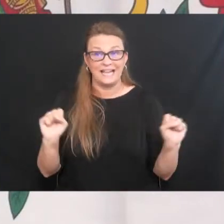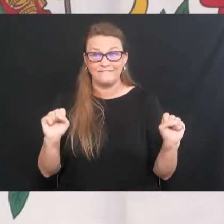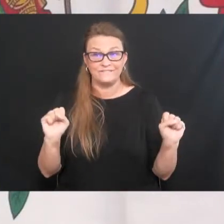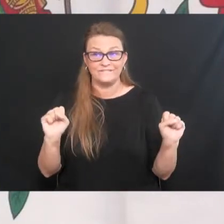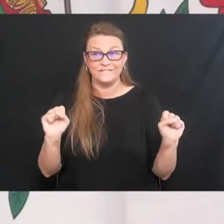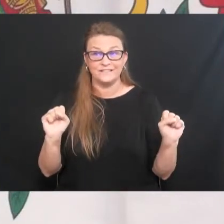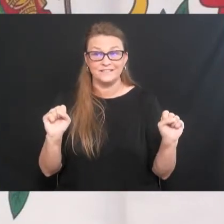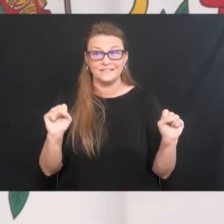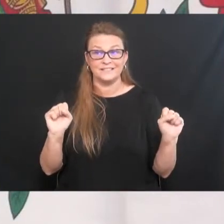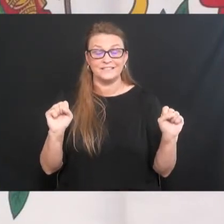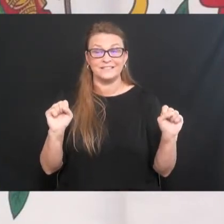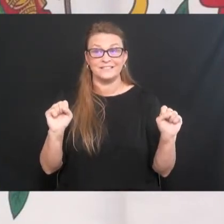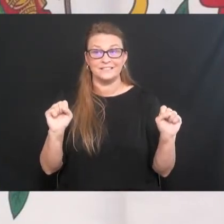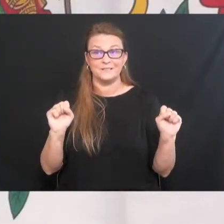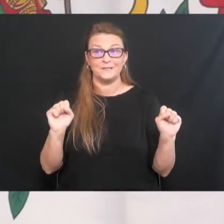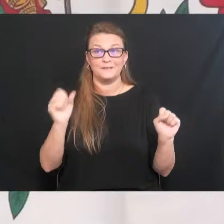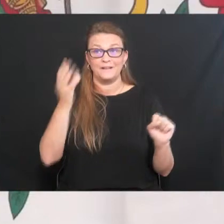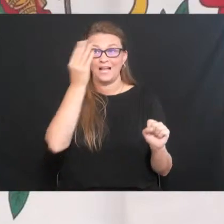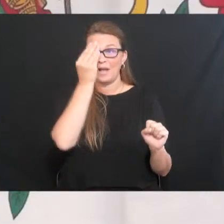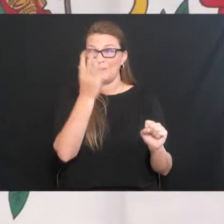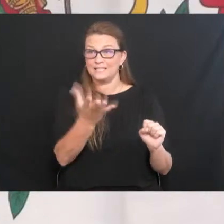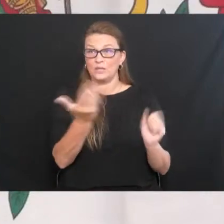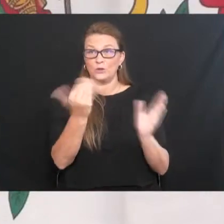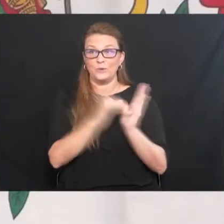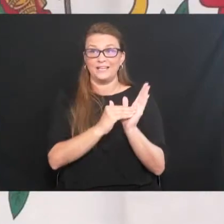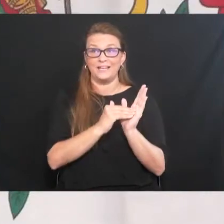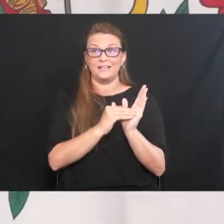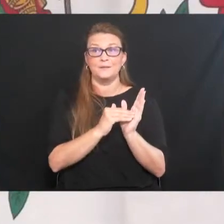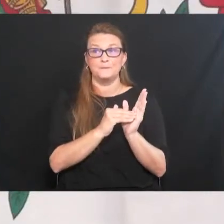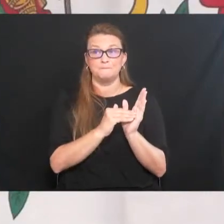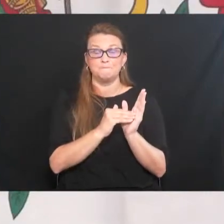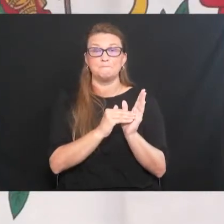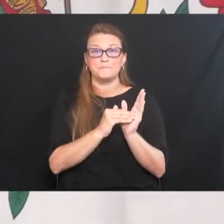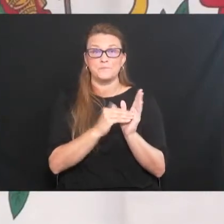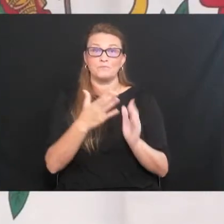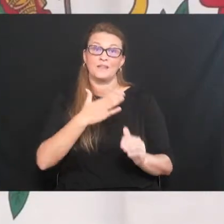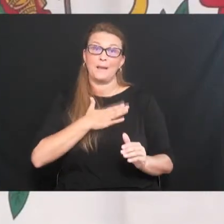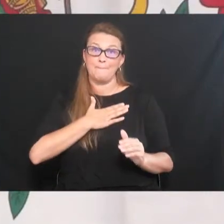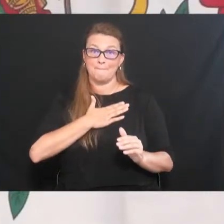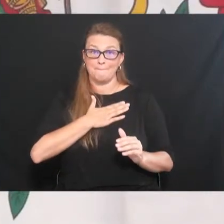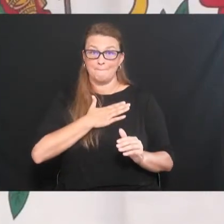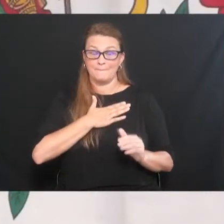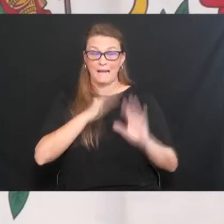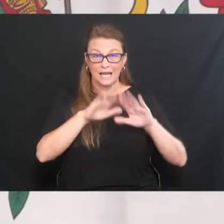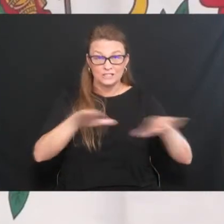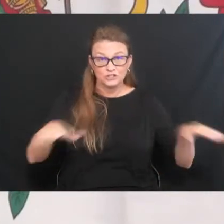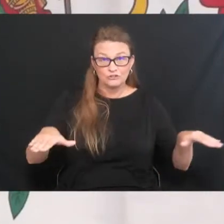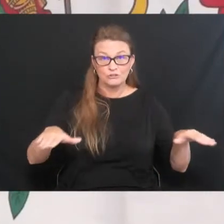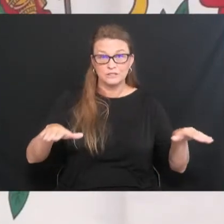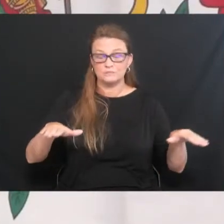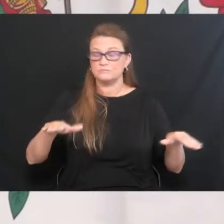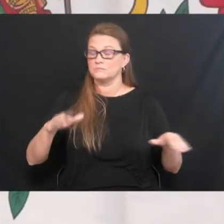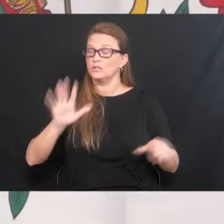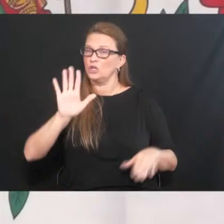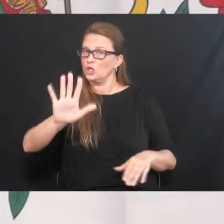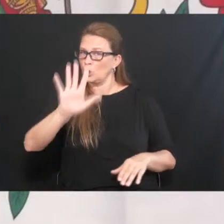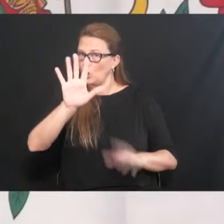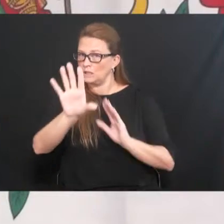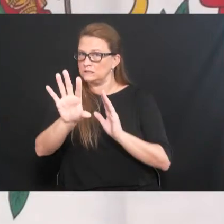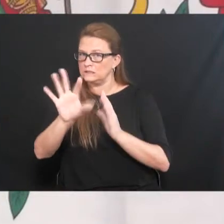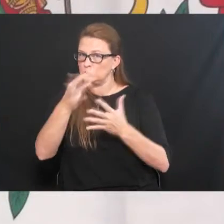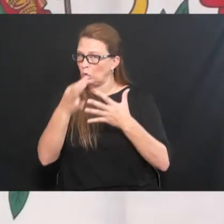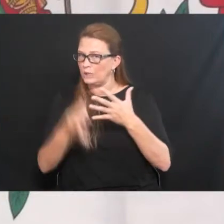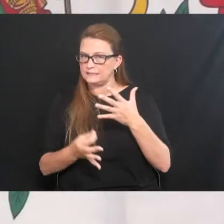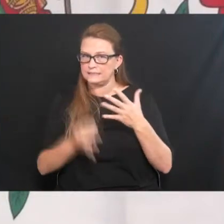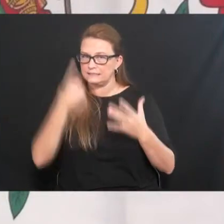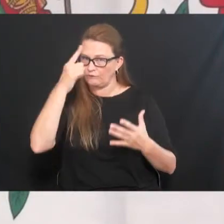Now, let me just tell you again. You know, if my children and your choices, whatever your choices are,